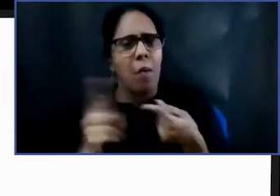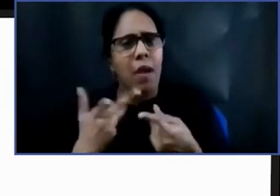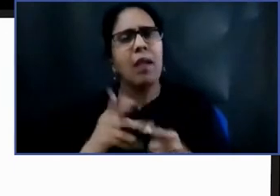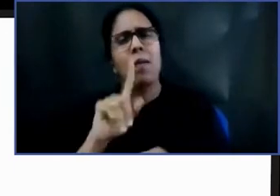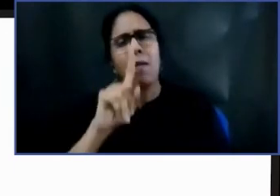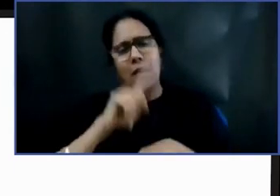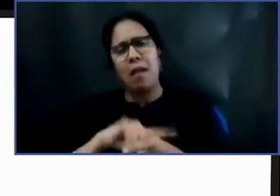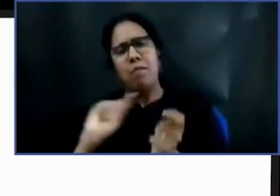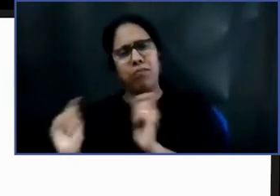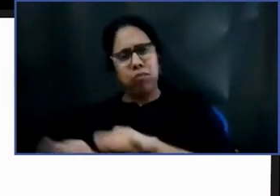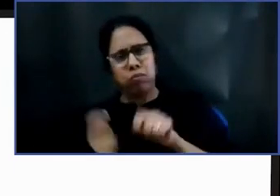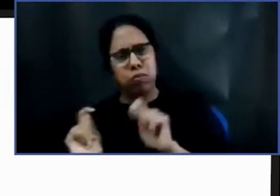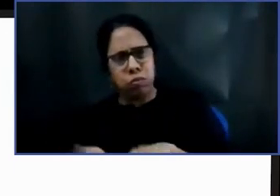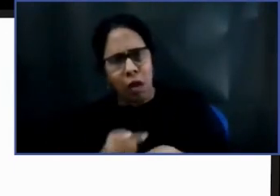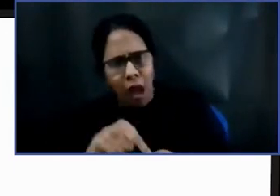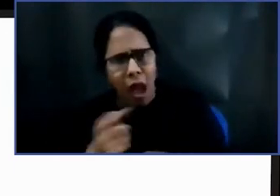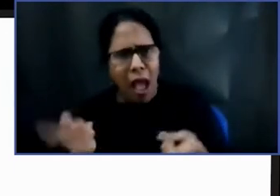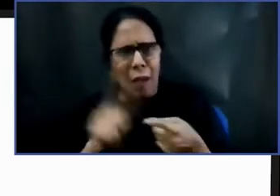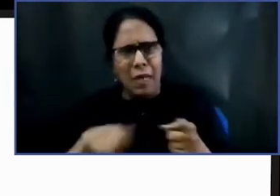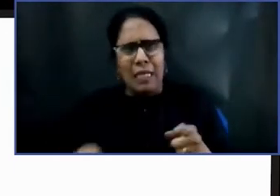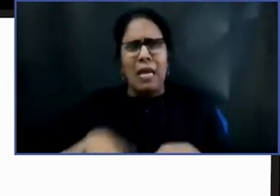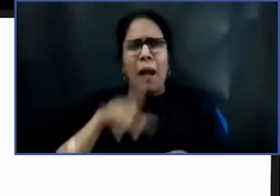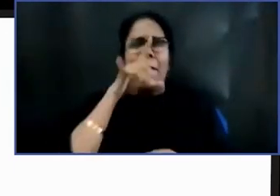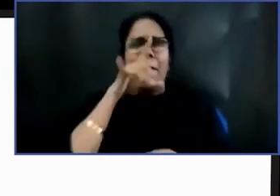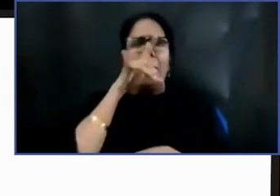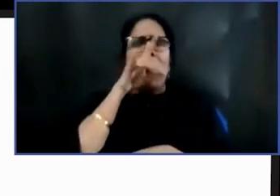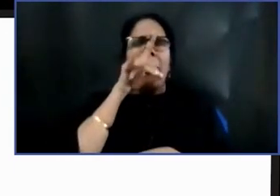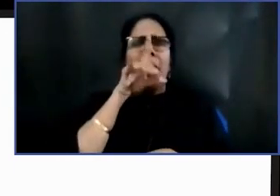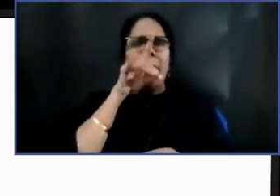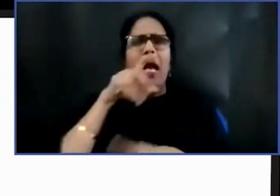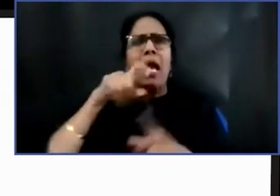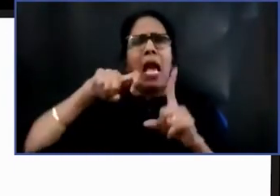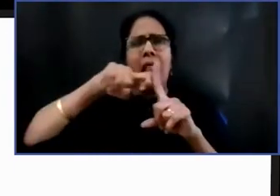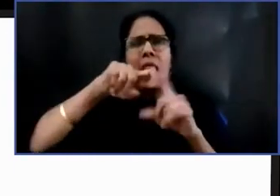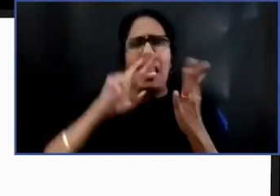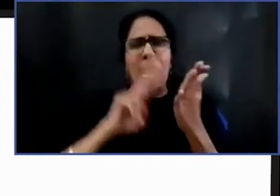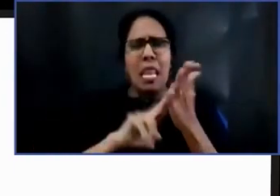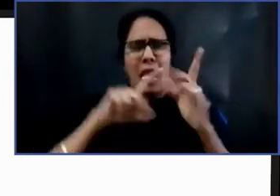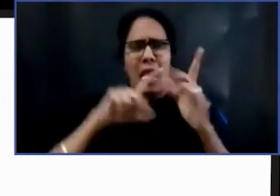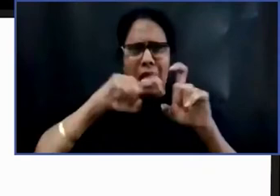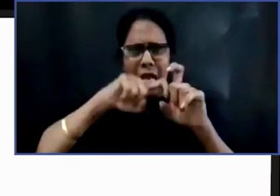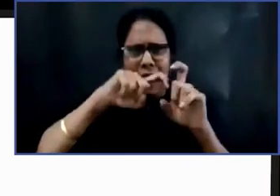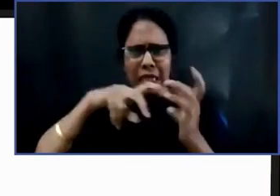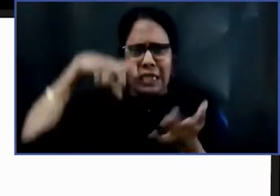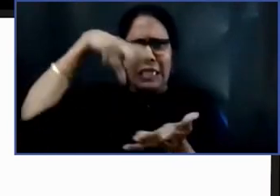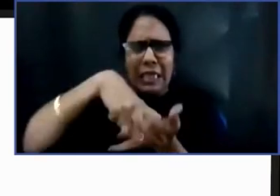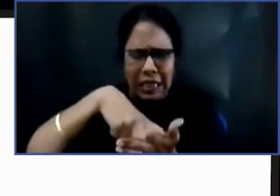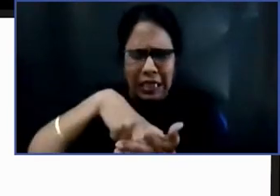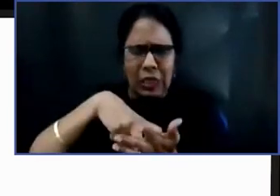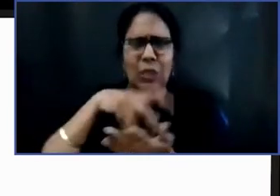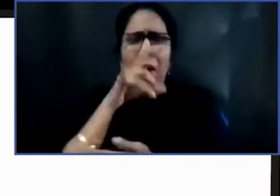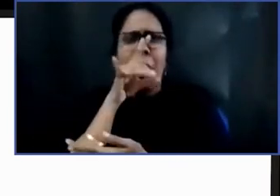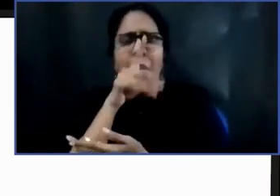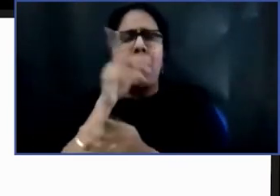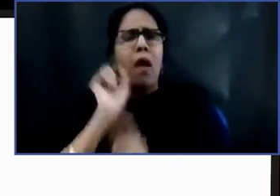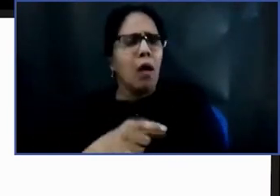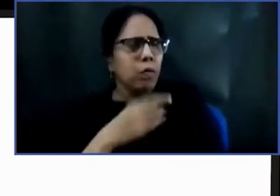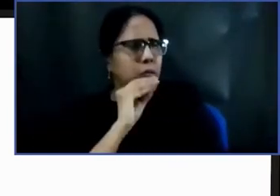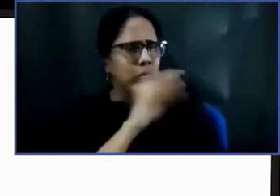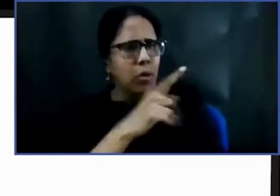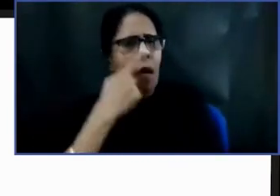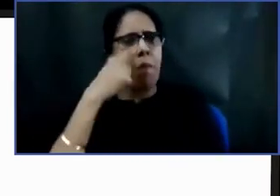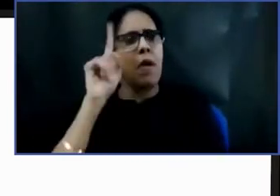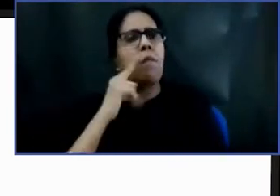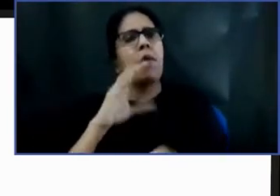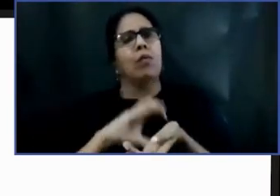felt severe pain in my knee and fell down. I complained about it to my parents and they took me to a doctor.